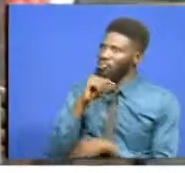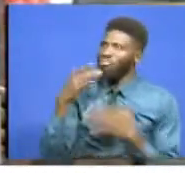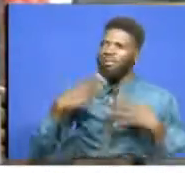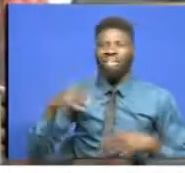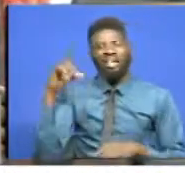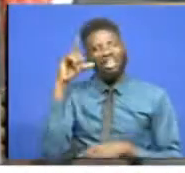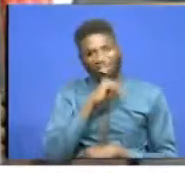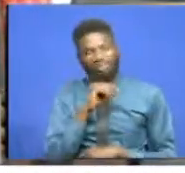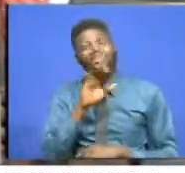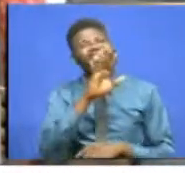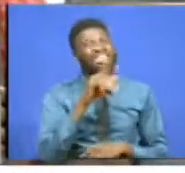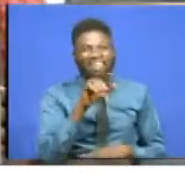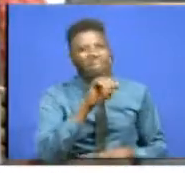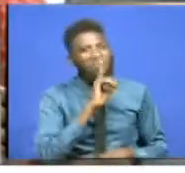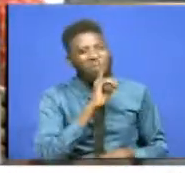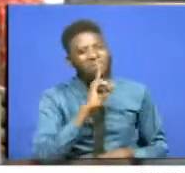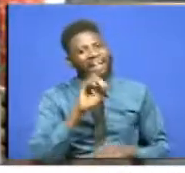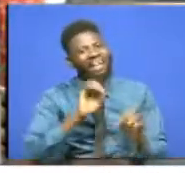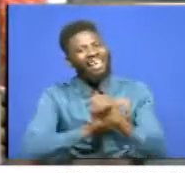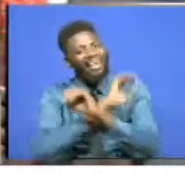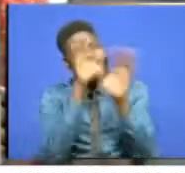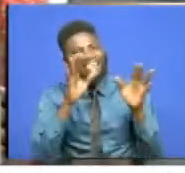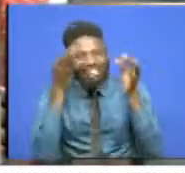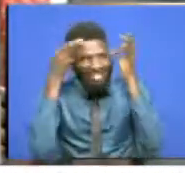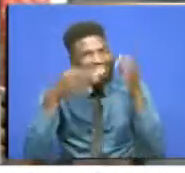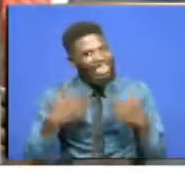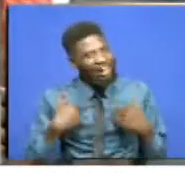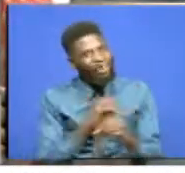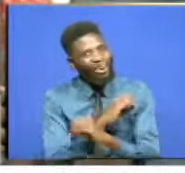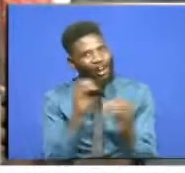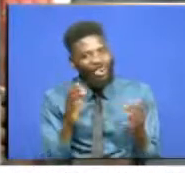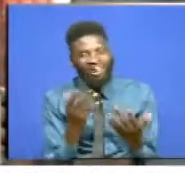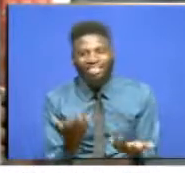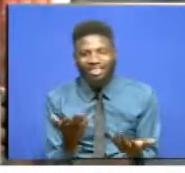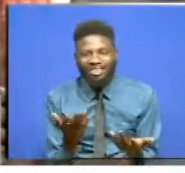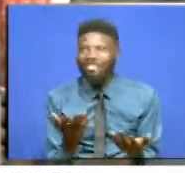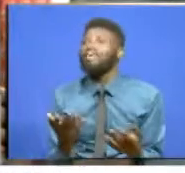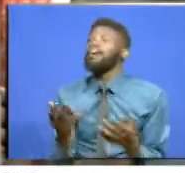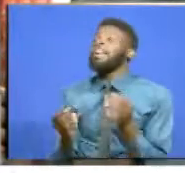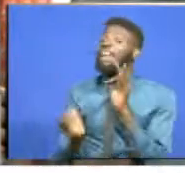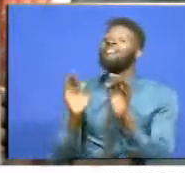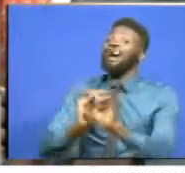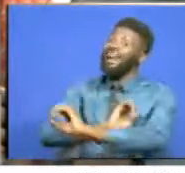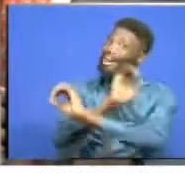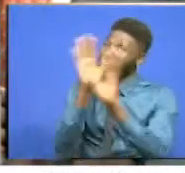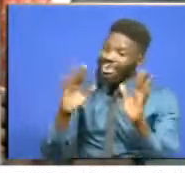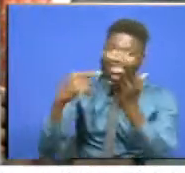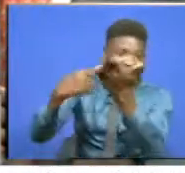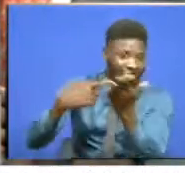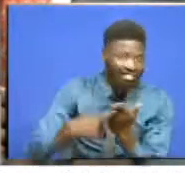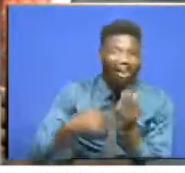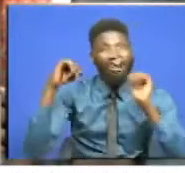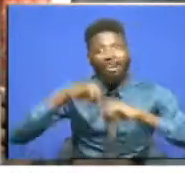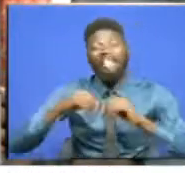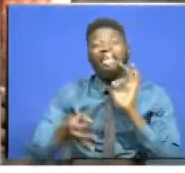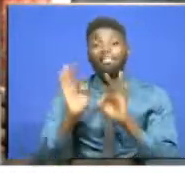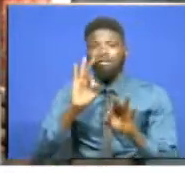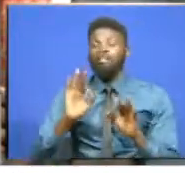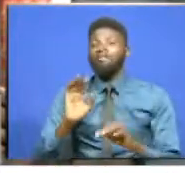clear direction. I want to agree with them totally. That if it is very clear, discussed, agreed up, you see, when you put something before the